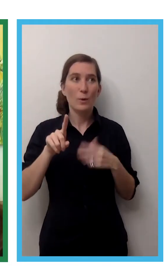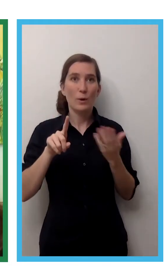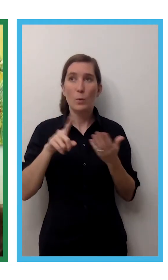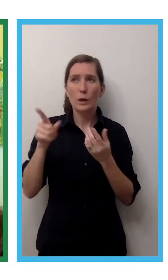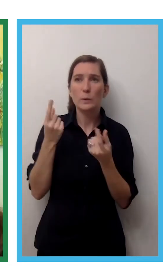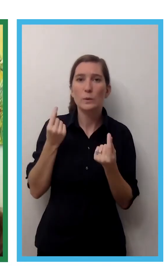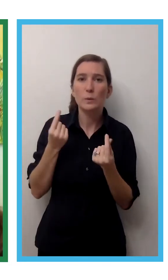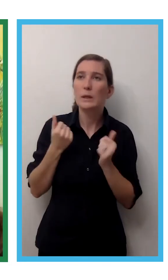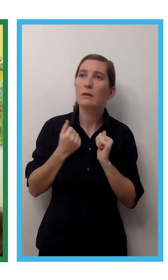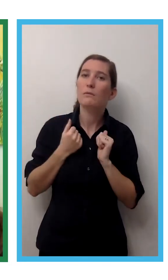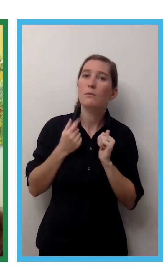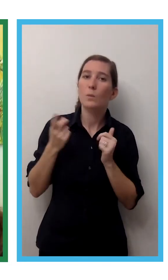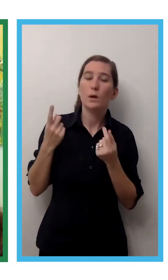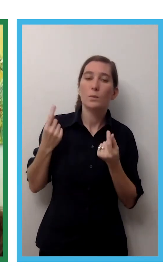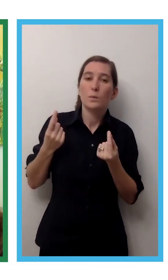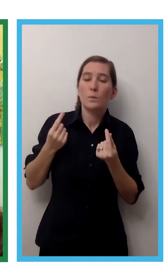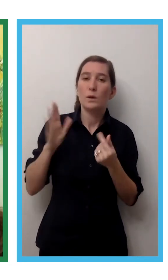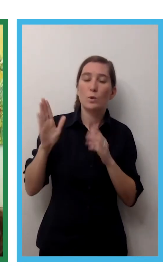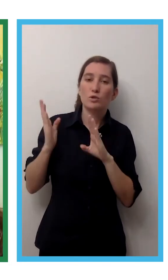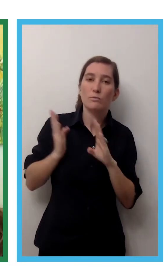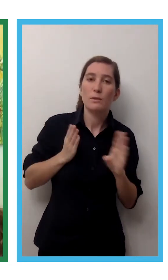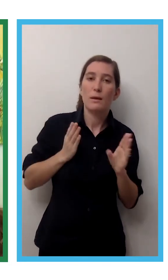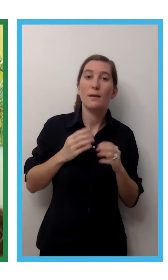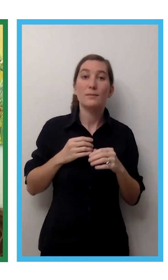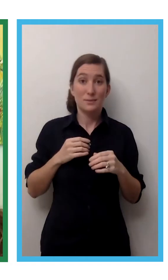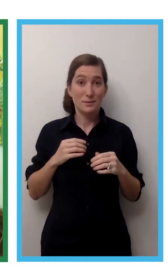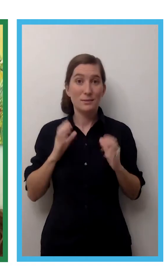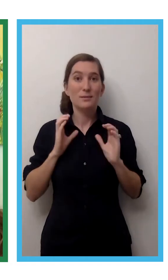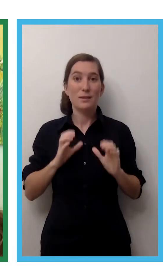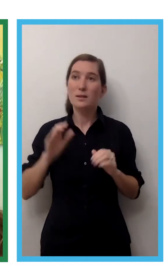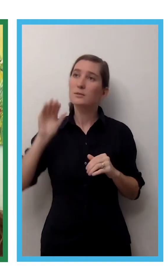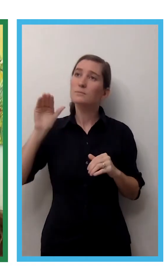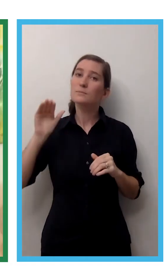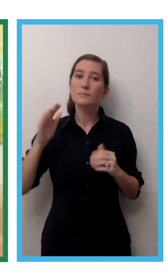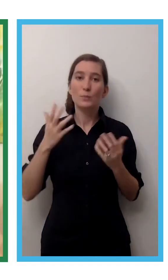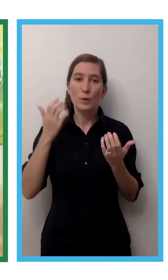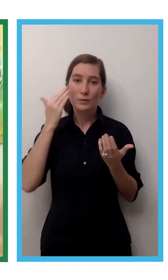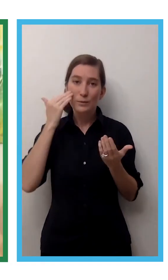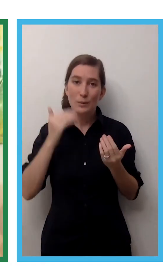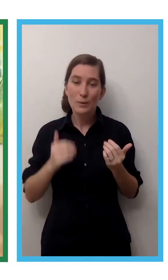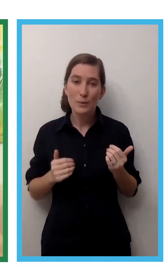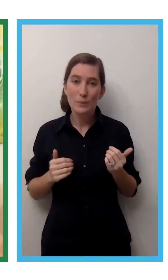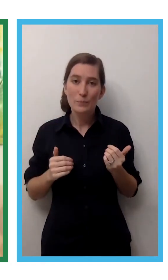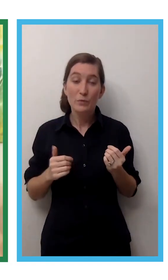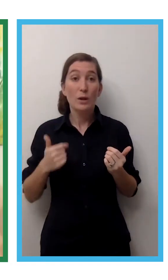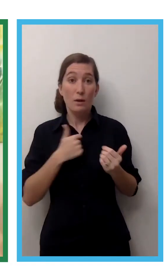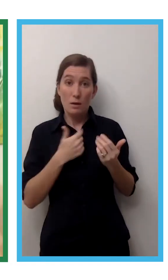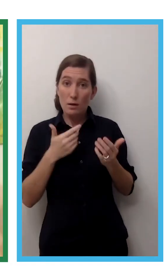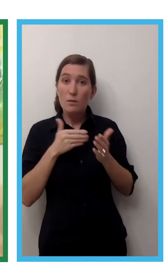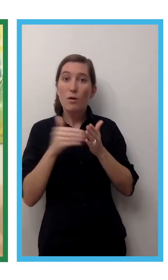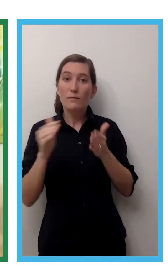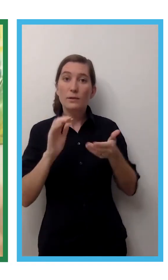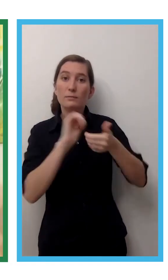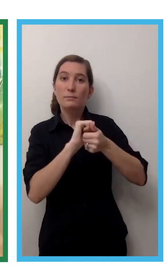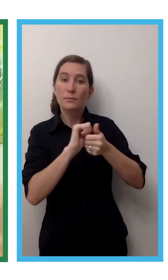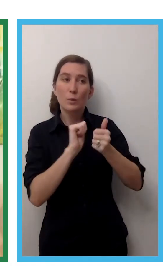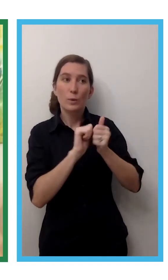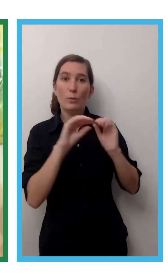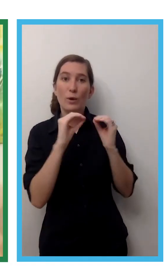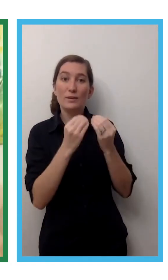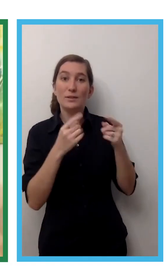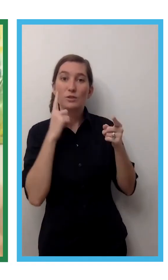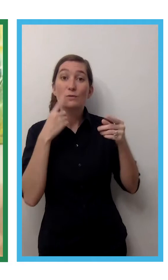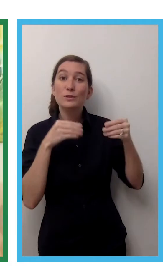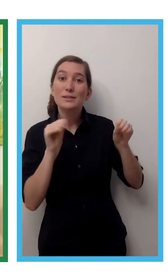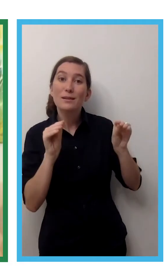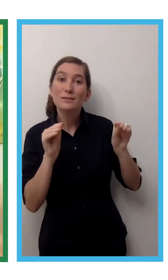Most of the work that I do often entails working with sales organizations of companies, and that's helping them to develop sales